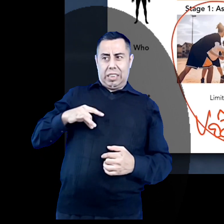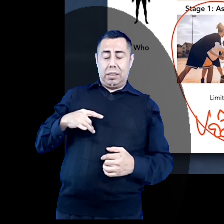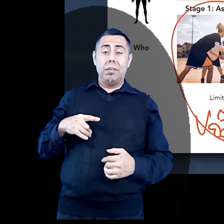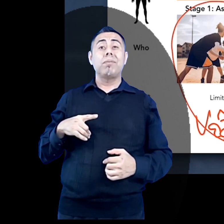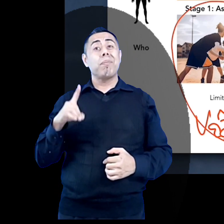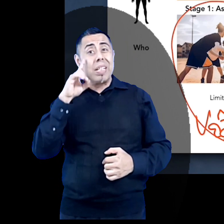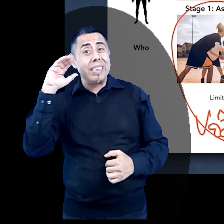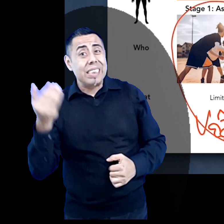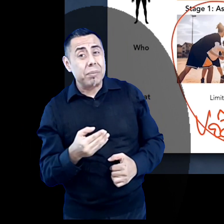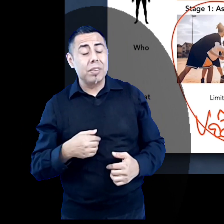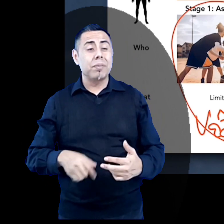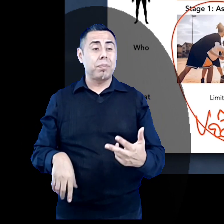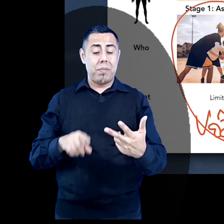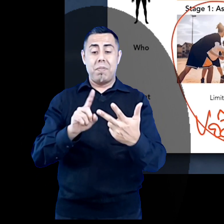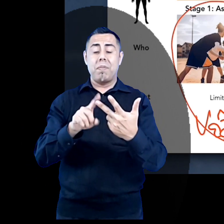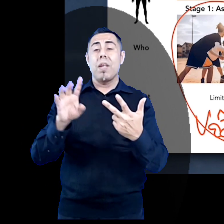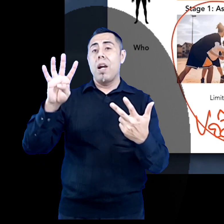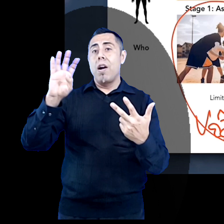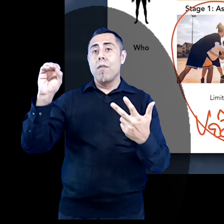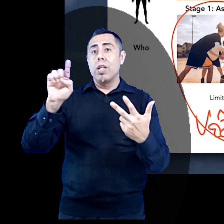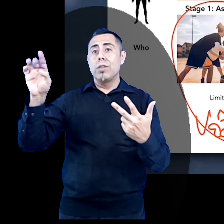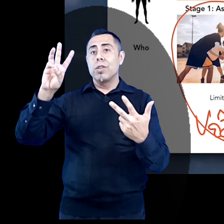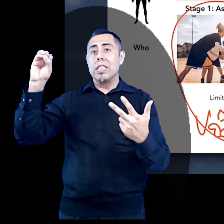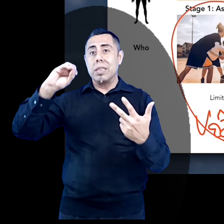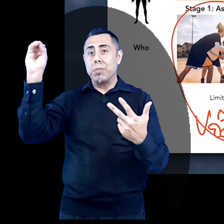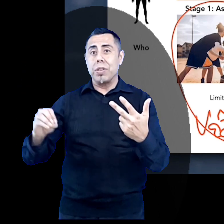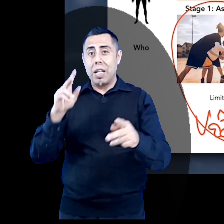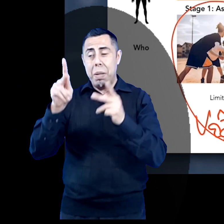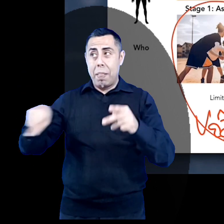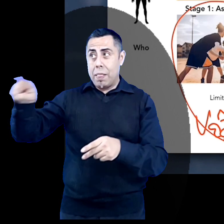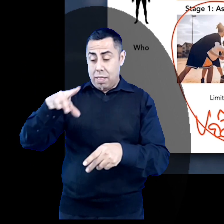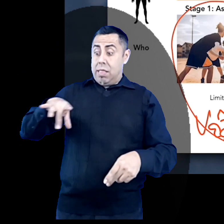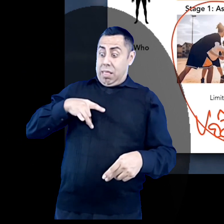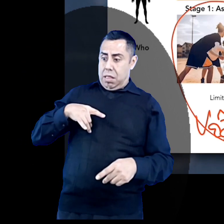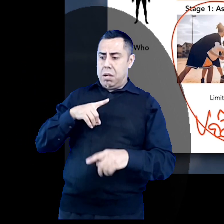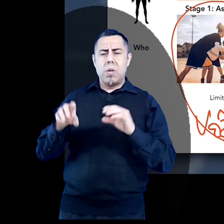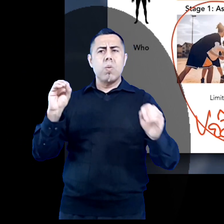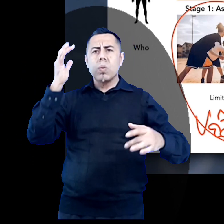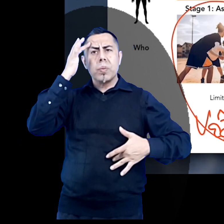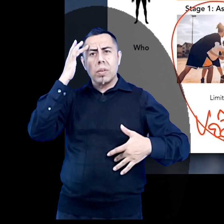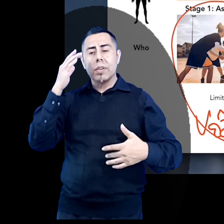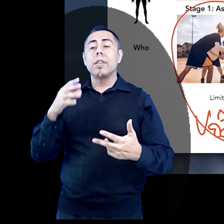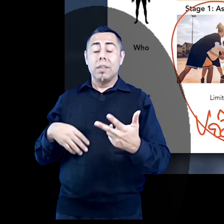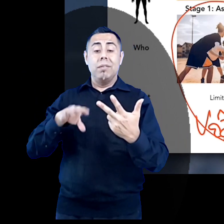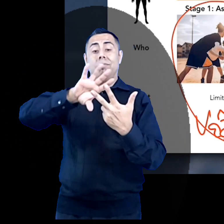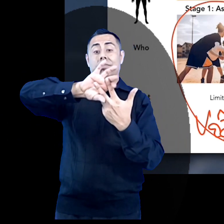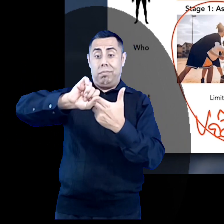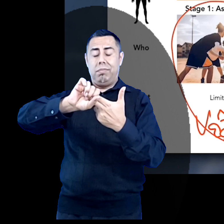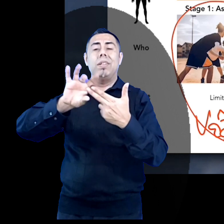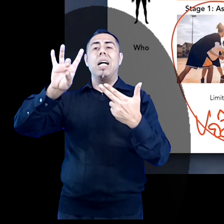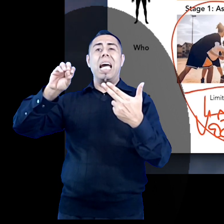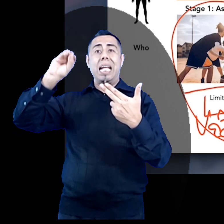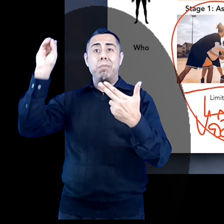believe 40 to 60% of the patients who are infected are asymptomatic, and 80% of patients are